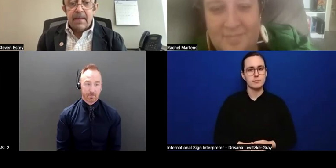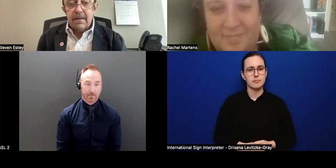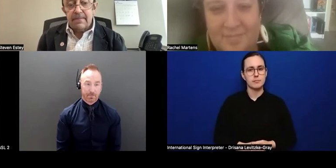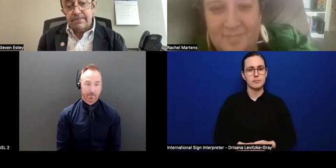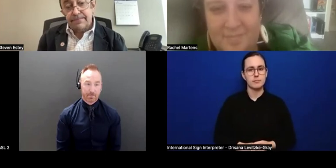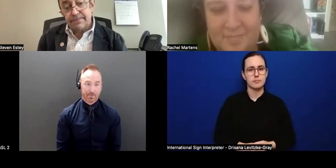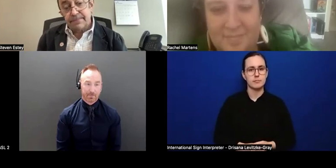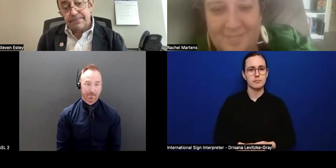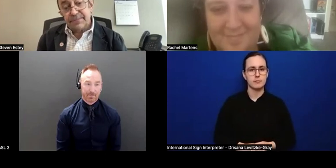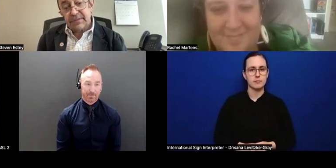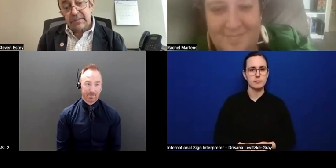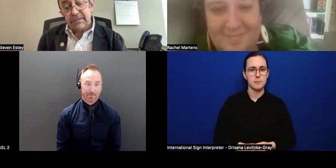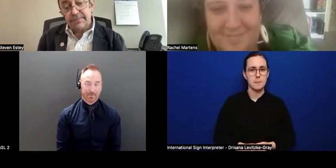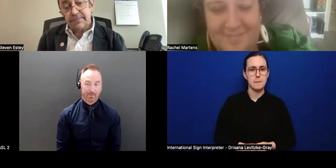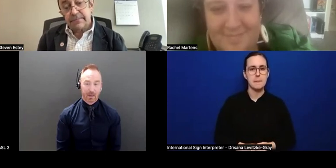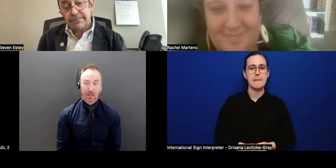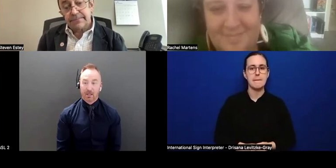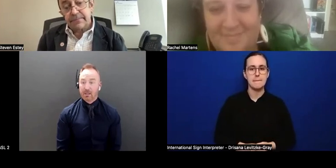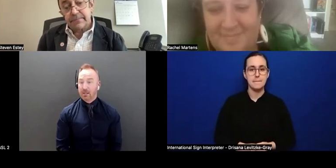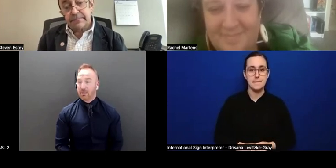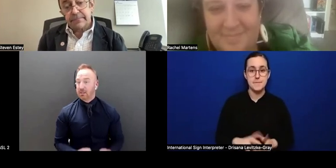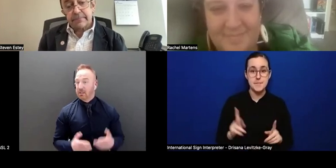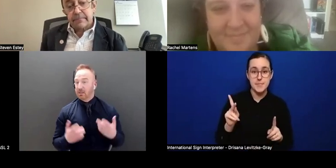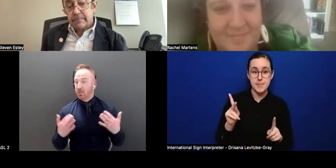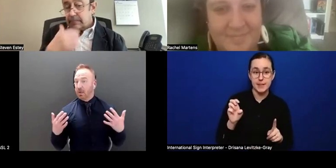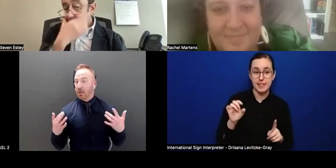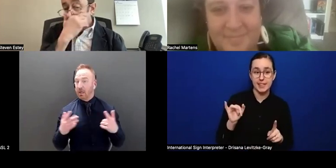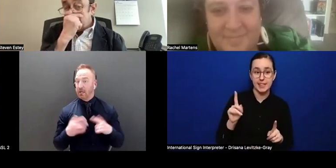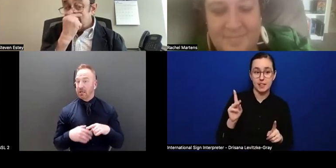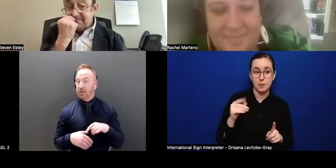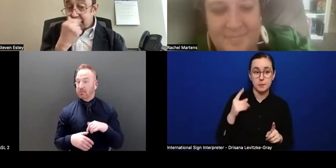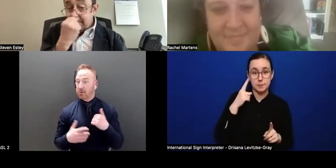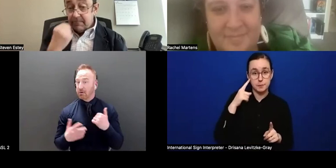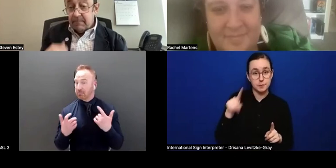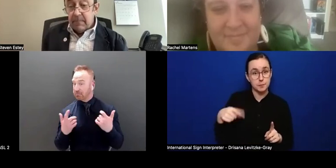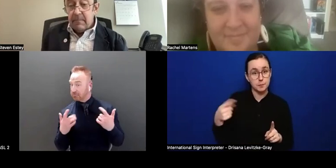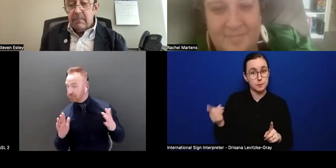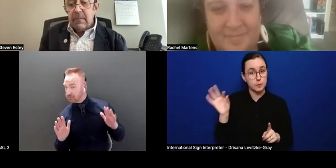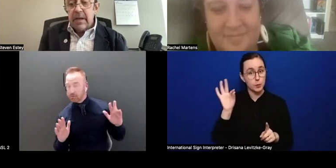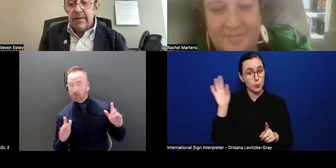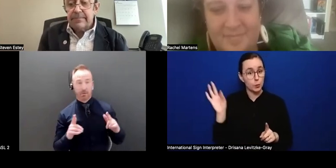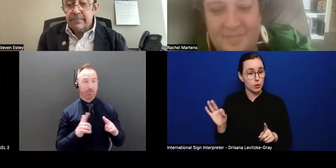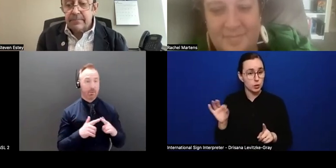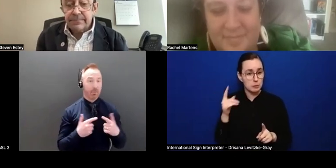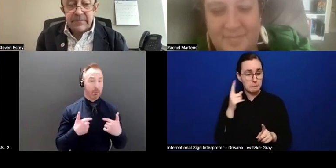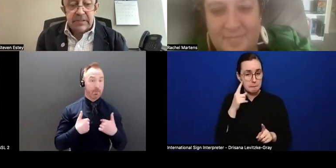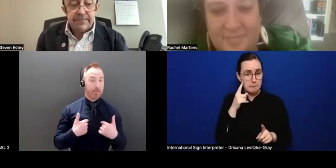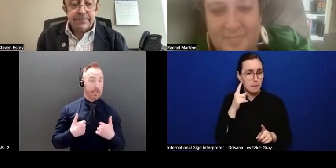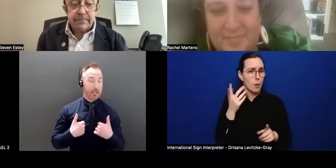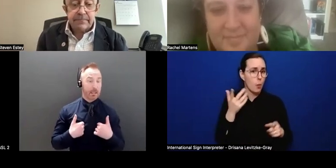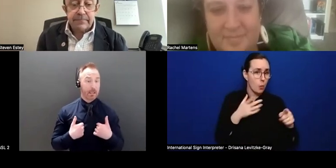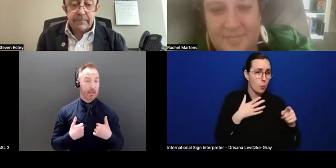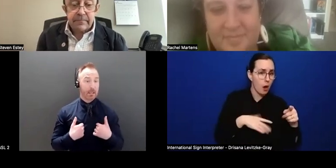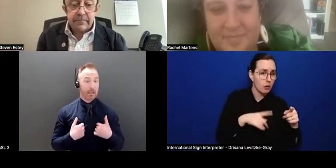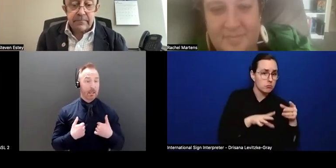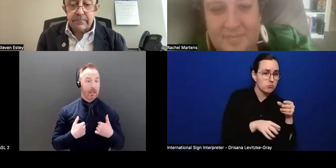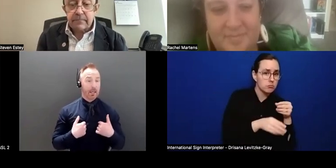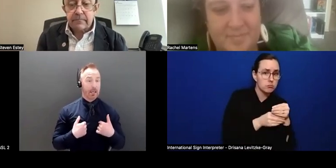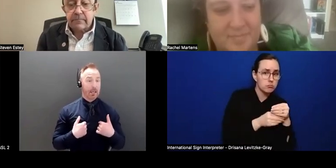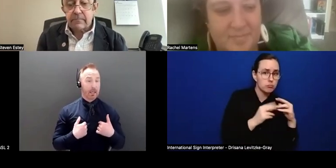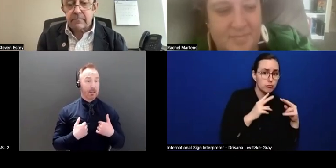While we're waiting for if other people want to speak, but I think it was very hopeful to see what Rubab